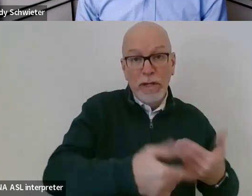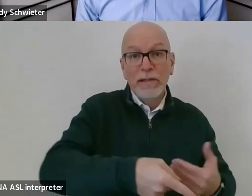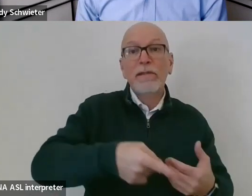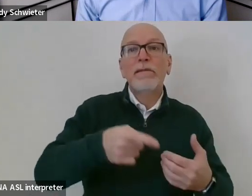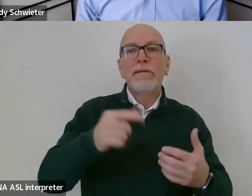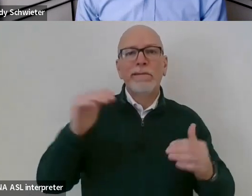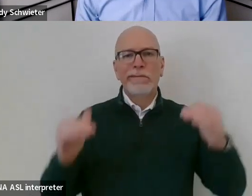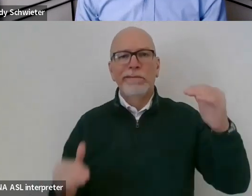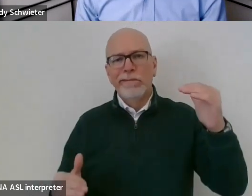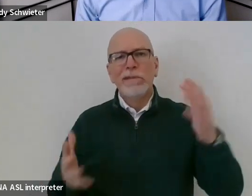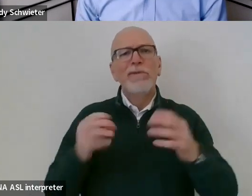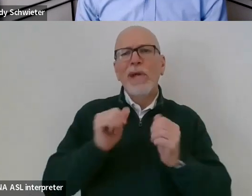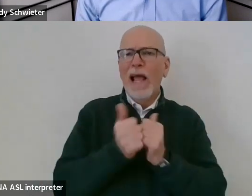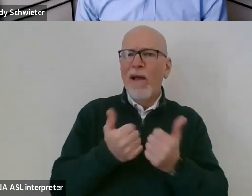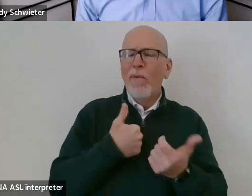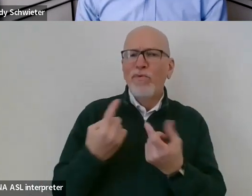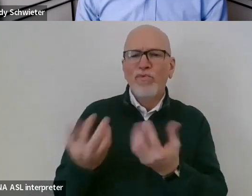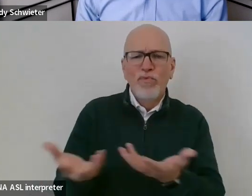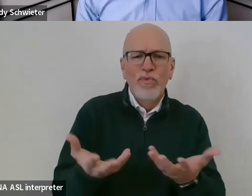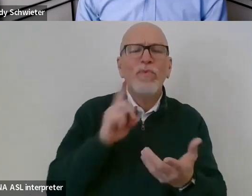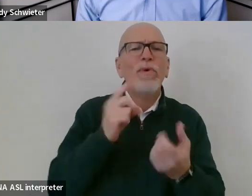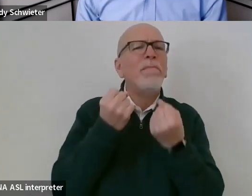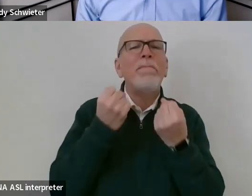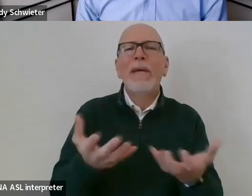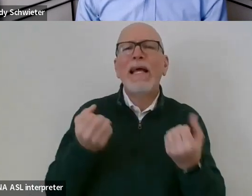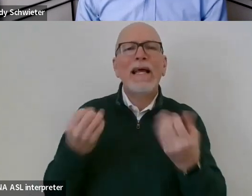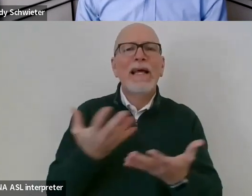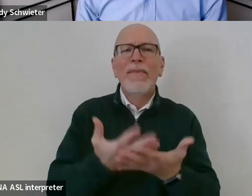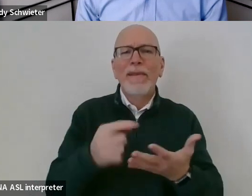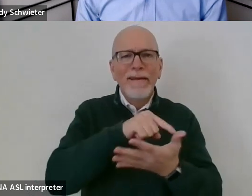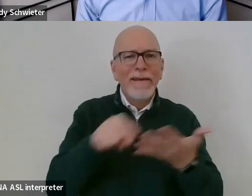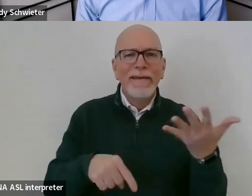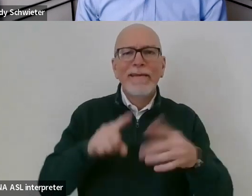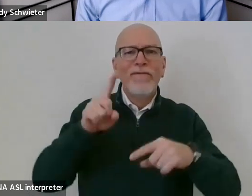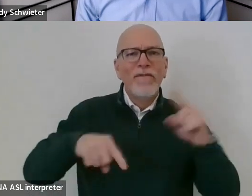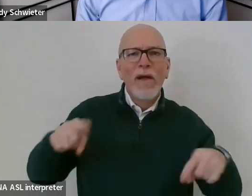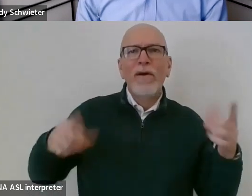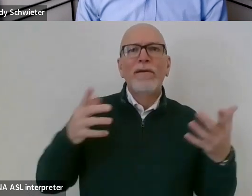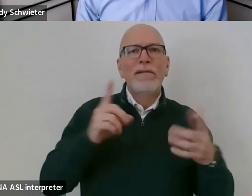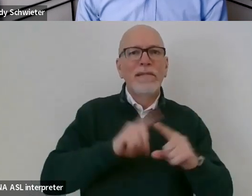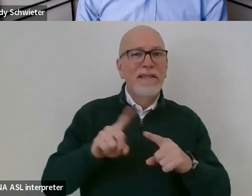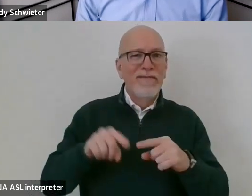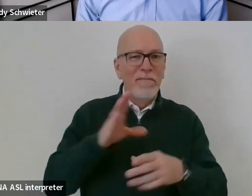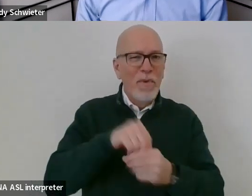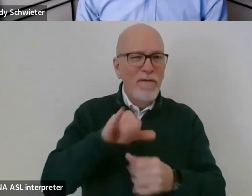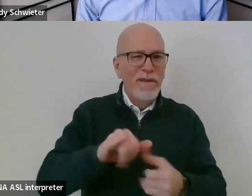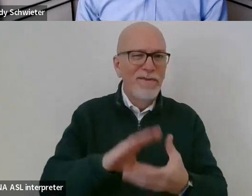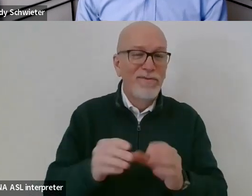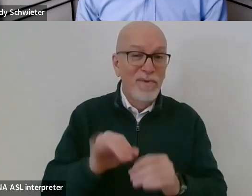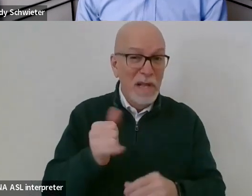so what are we doing about that? There are so many pieces and variables of this story.